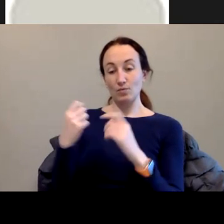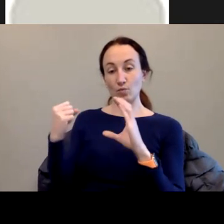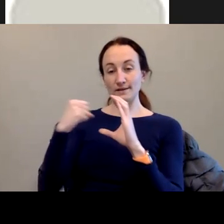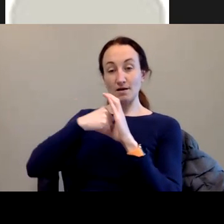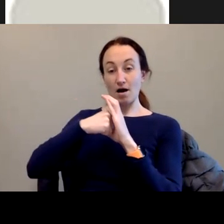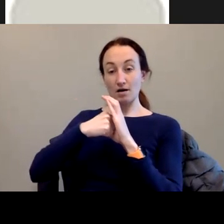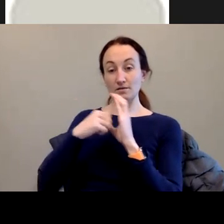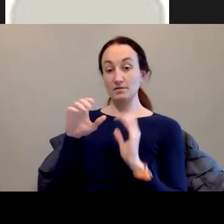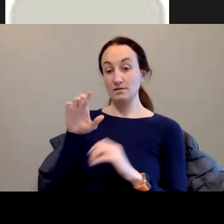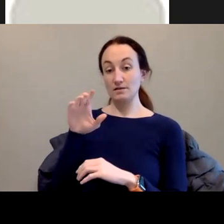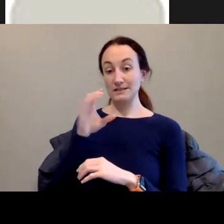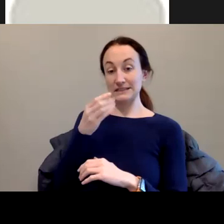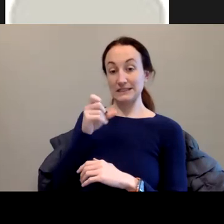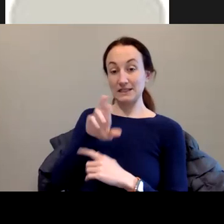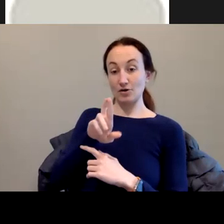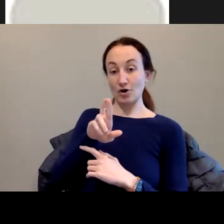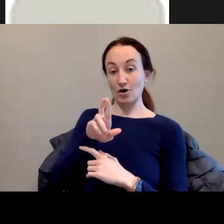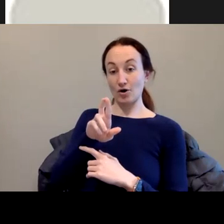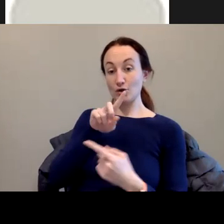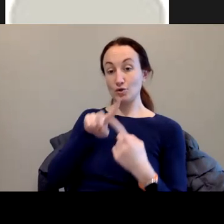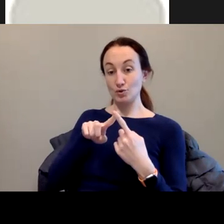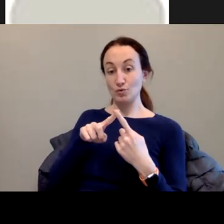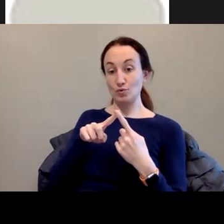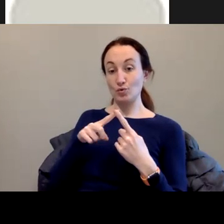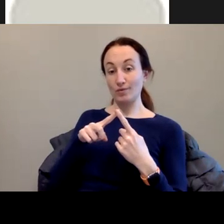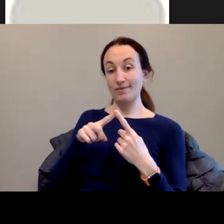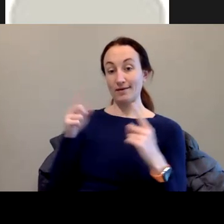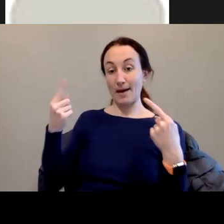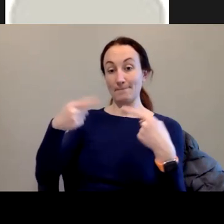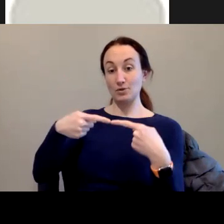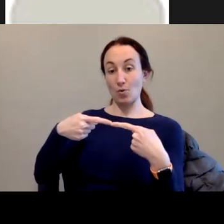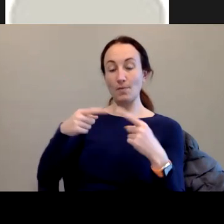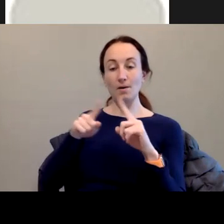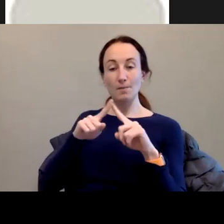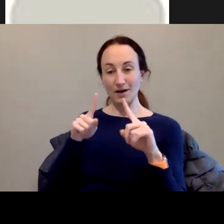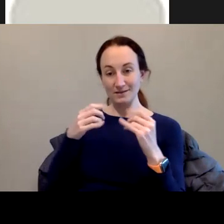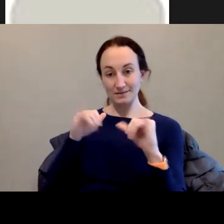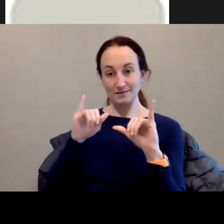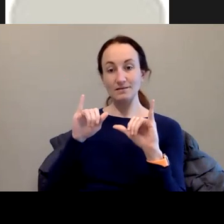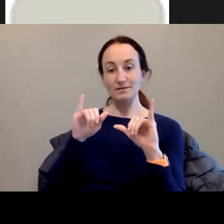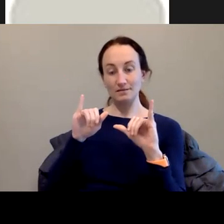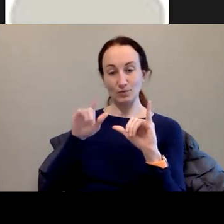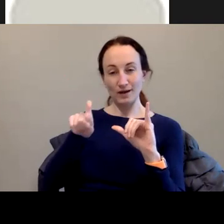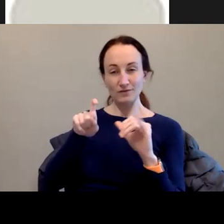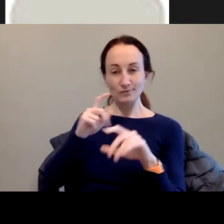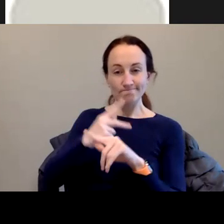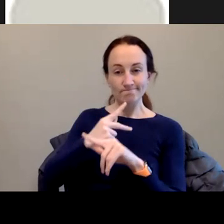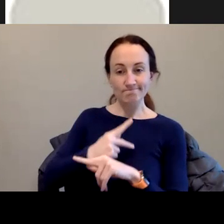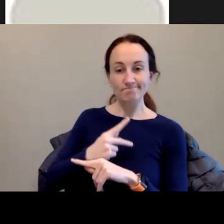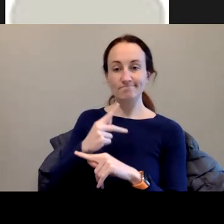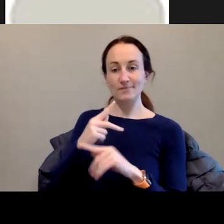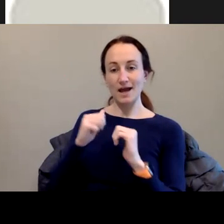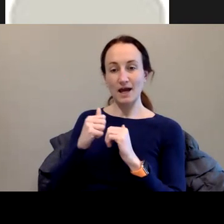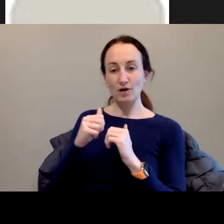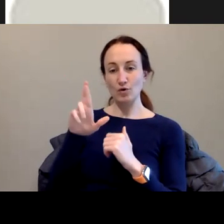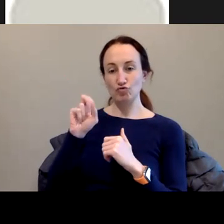the CDR onto the epitope, but we don't know how. We still need extra work to actually to rank